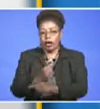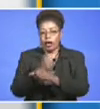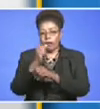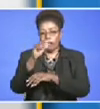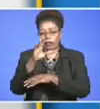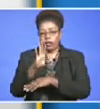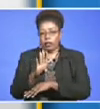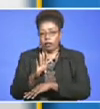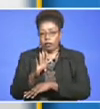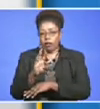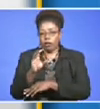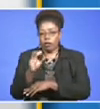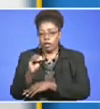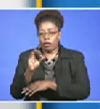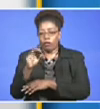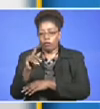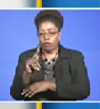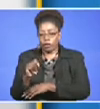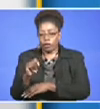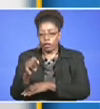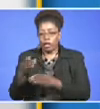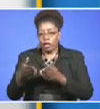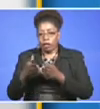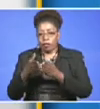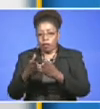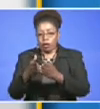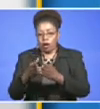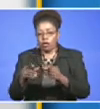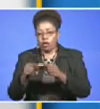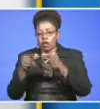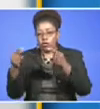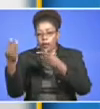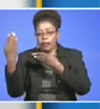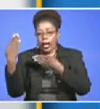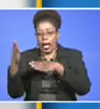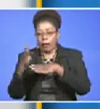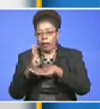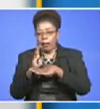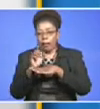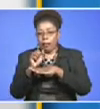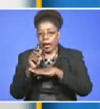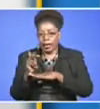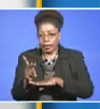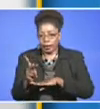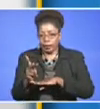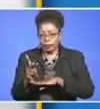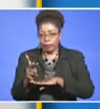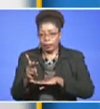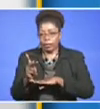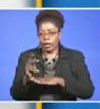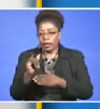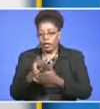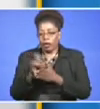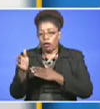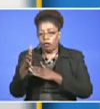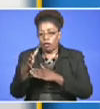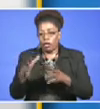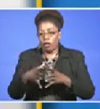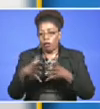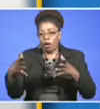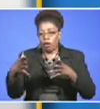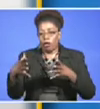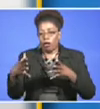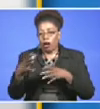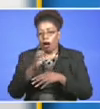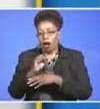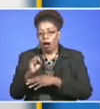50-foot Dominican fishing vessel on the Great Bahama Bank. On board the vessel were four Dominican fishermen, along with a quantity of